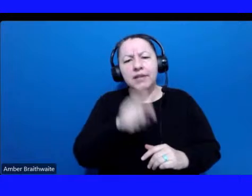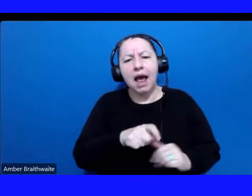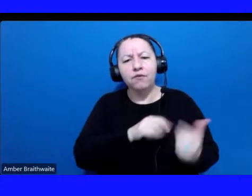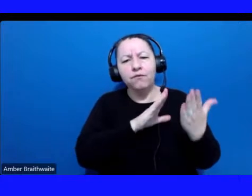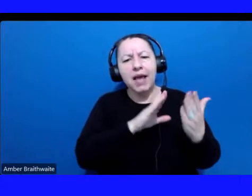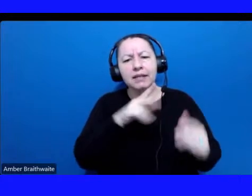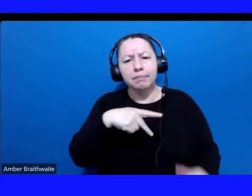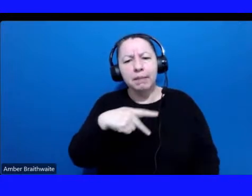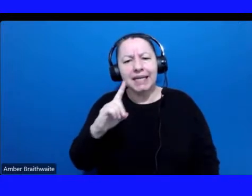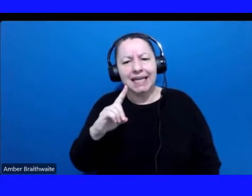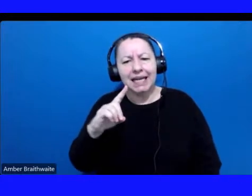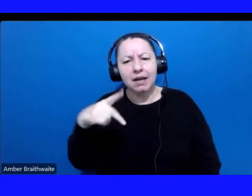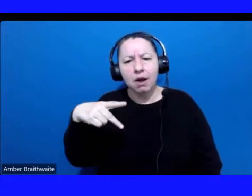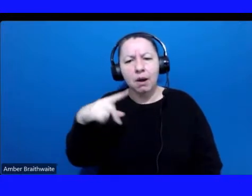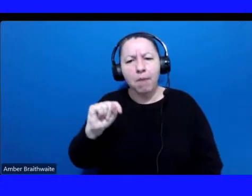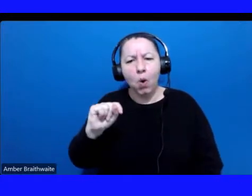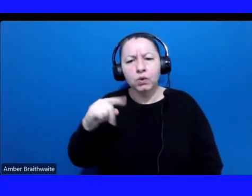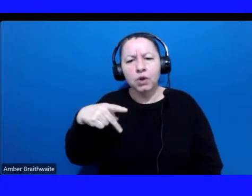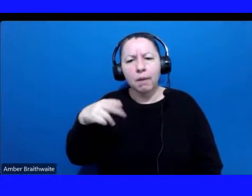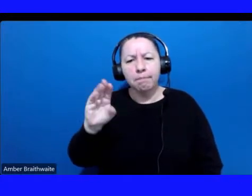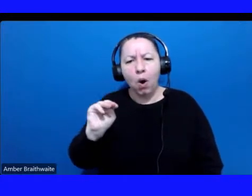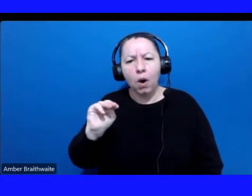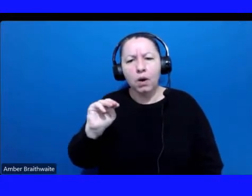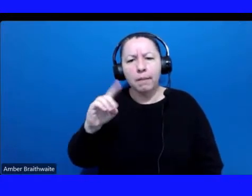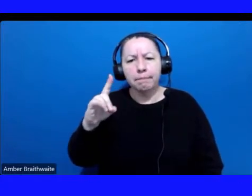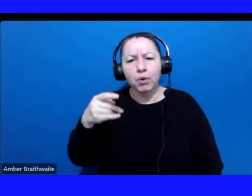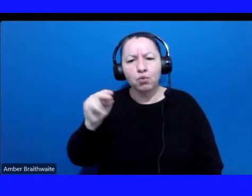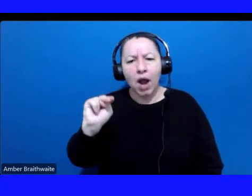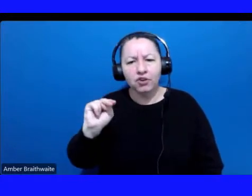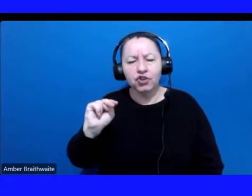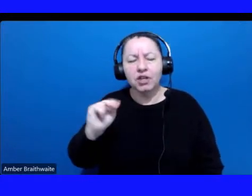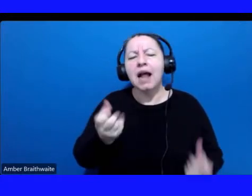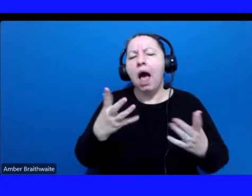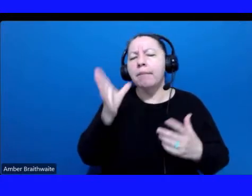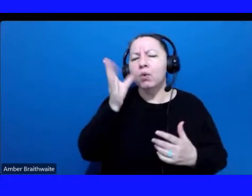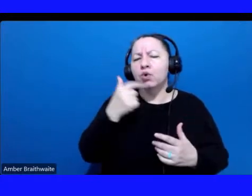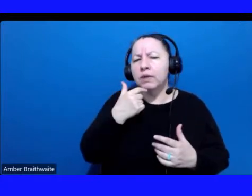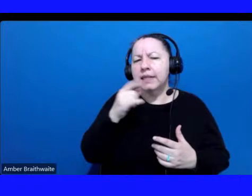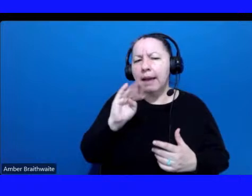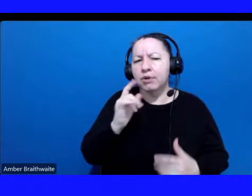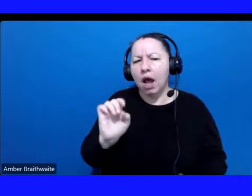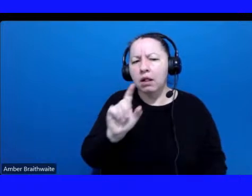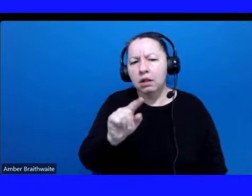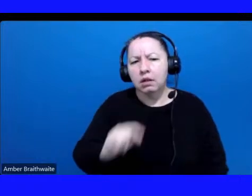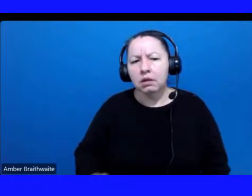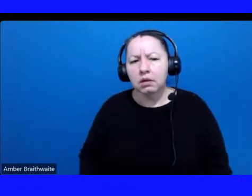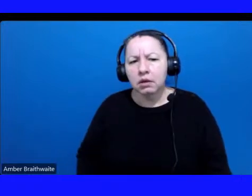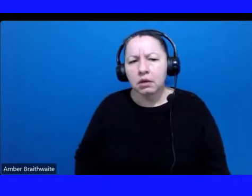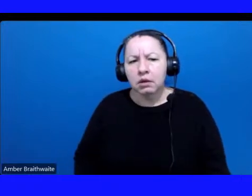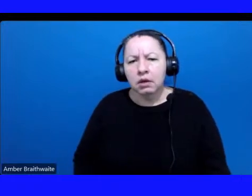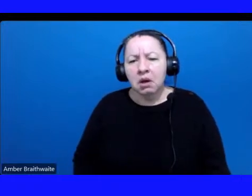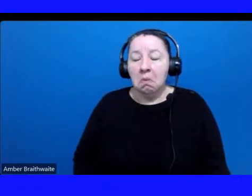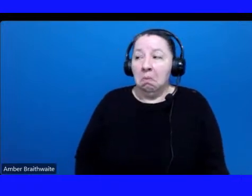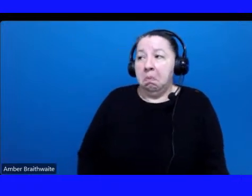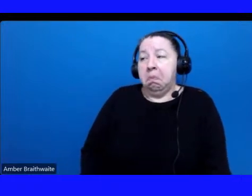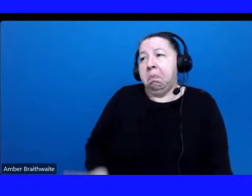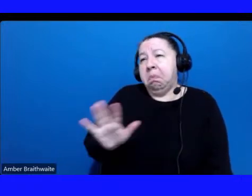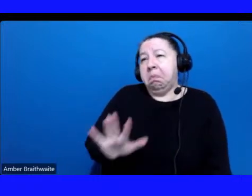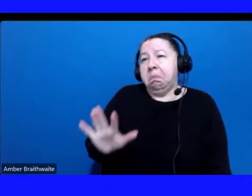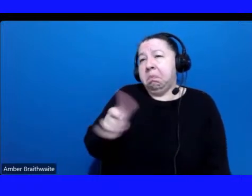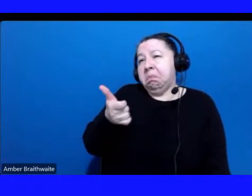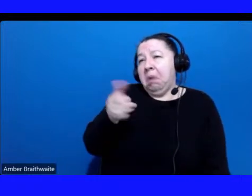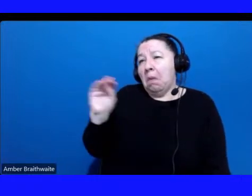about the Medicaid expansion recently for an additional year of Medicaid. for women Mhm. post-pregnancy. Right, I hope